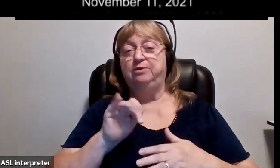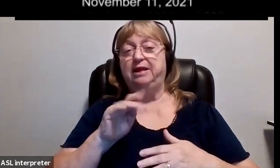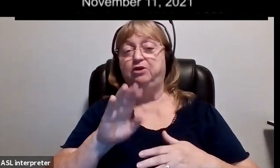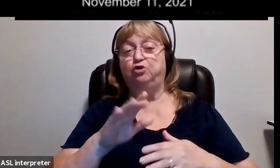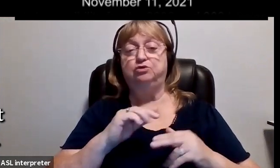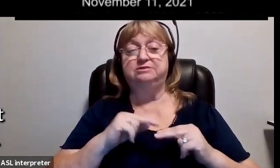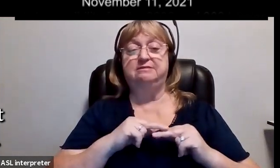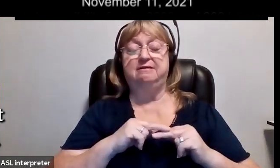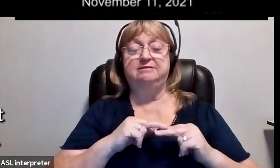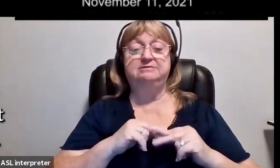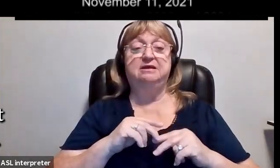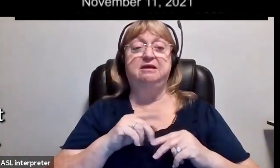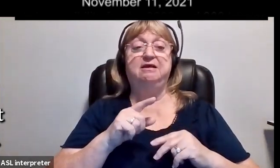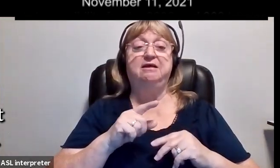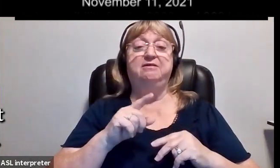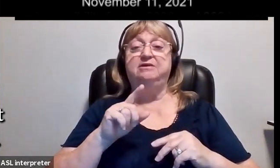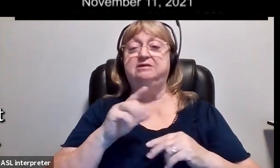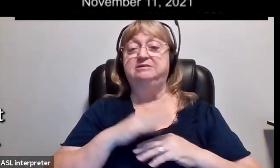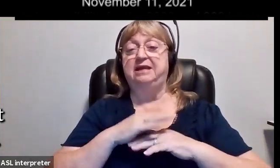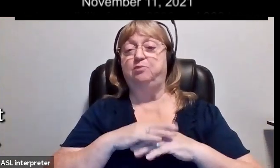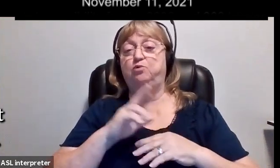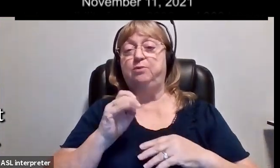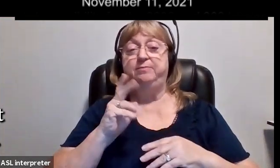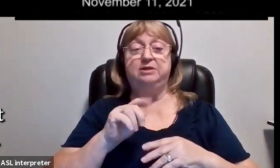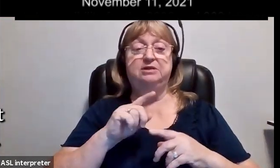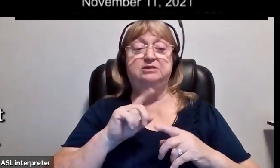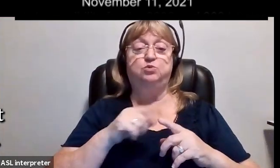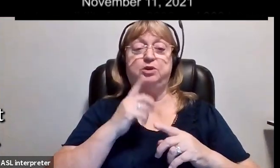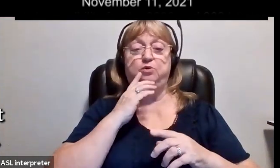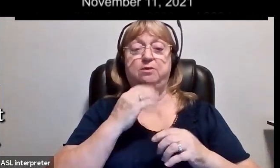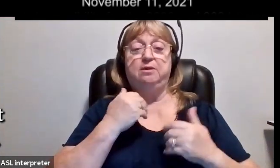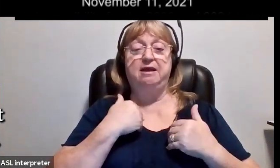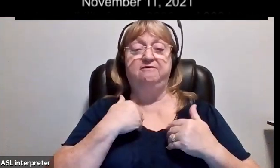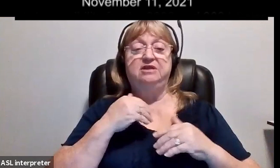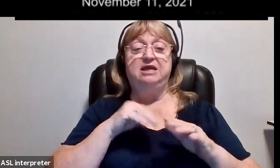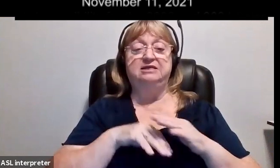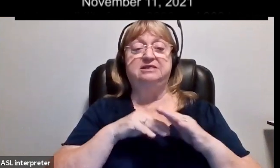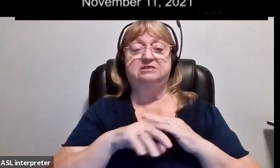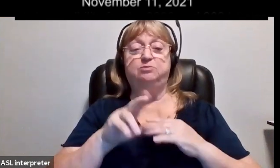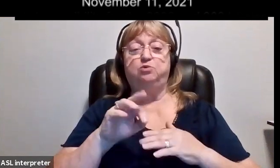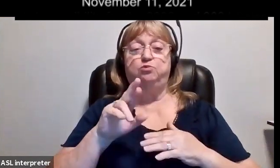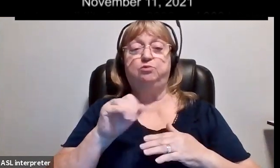slide here. The table ribbon is where you get to the accessible ribbons on